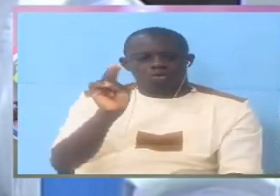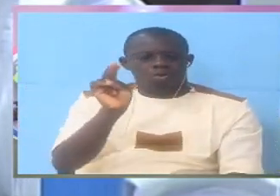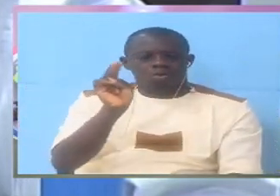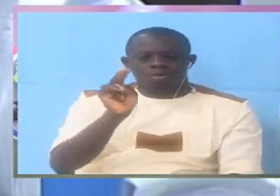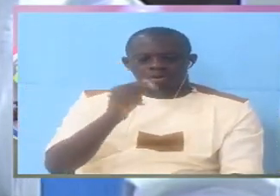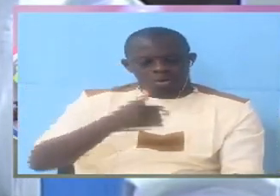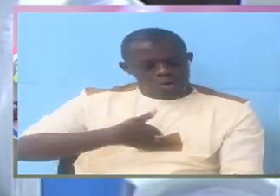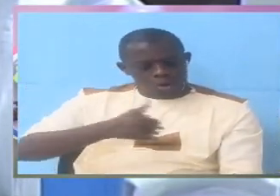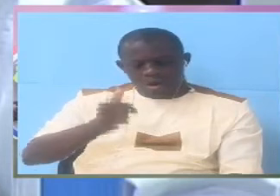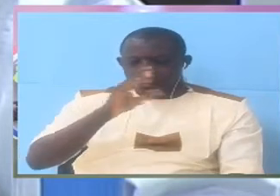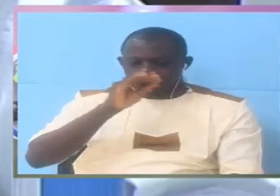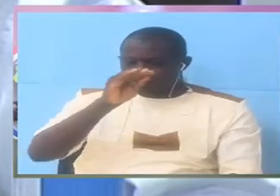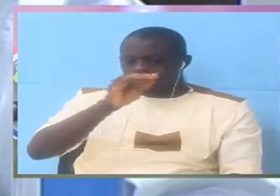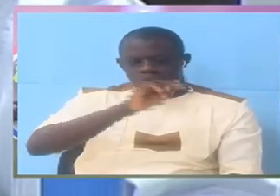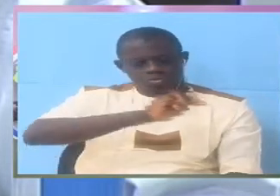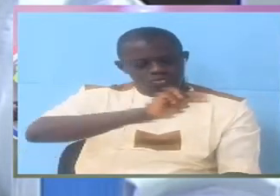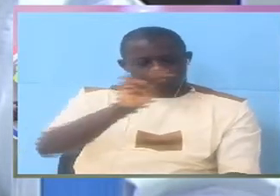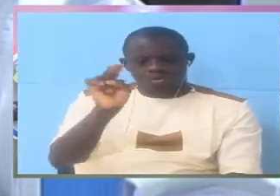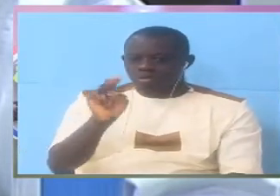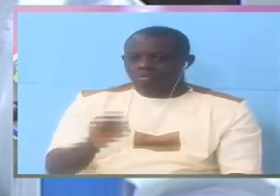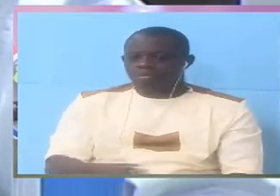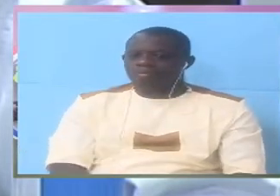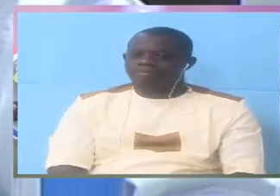Honestly speaking, no.